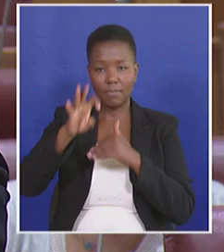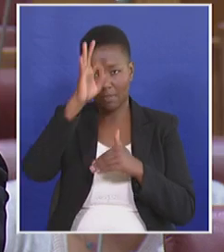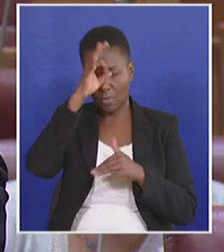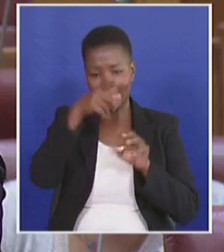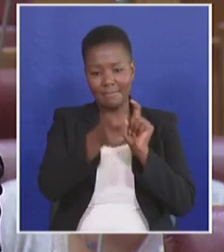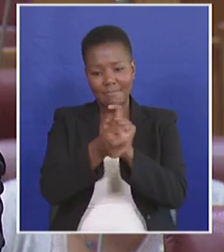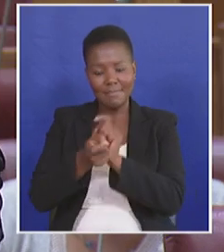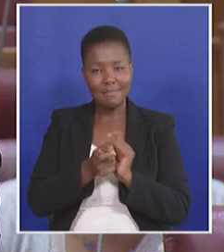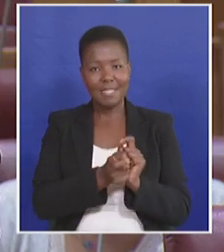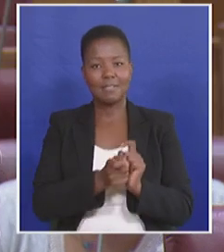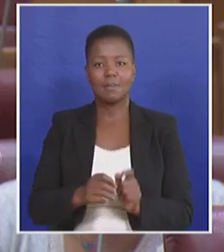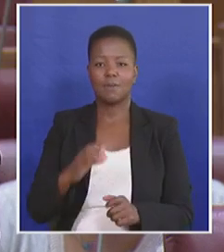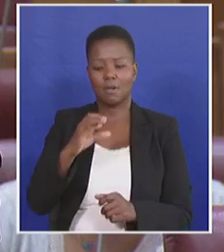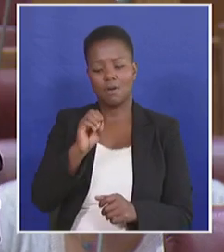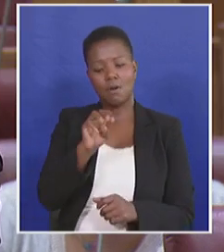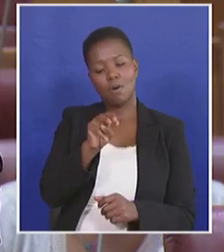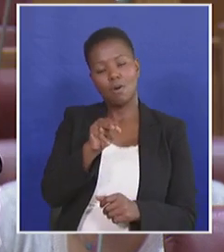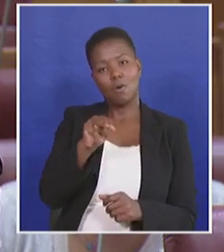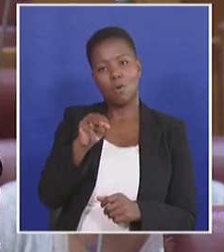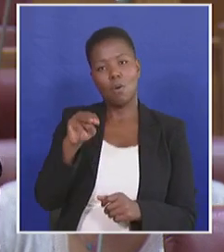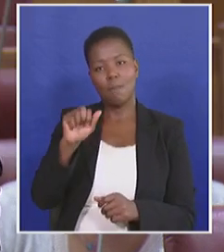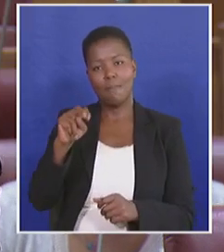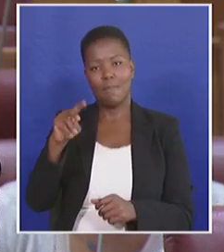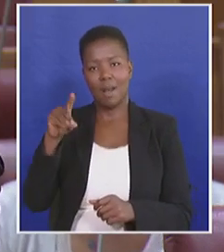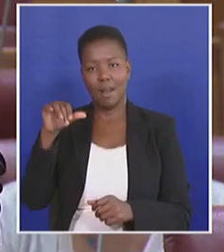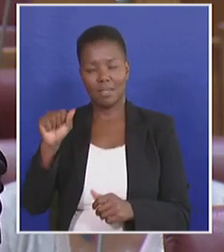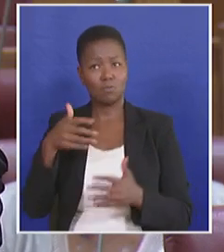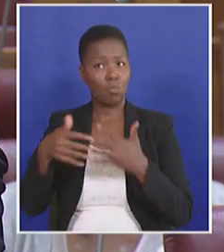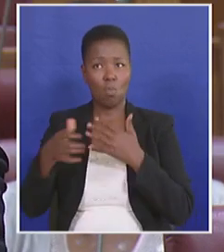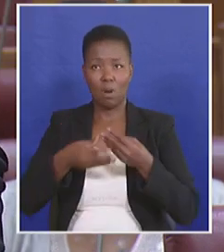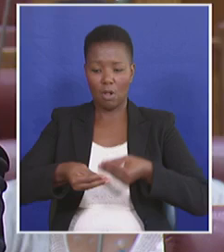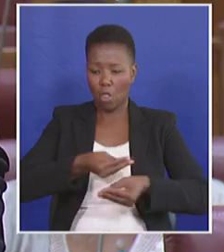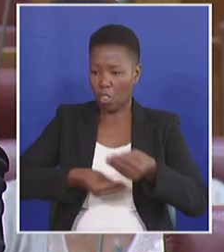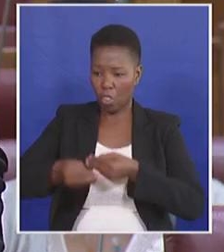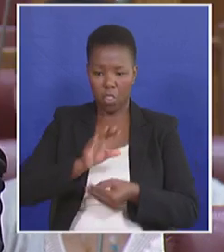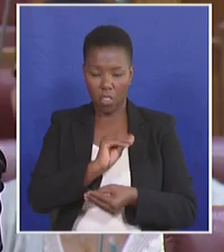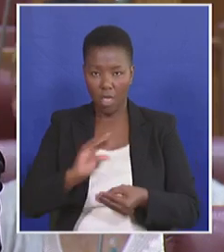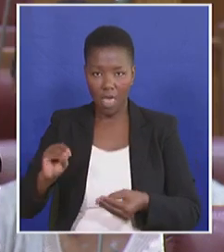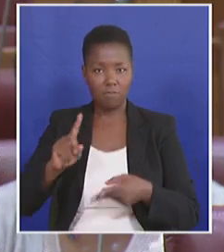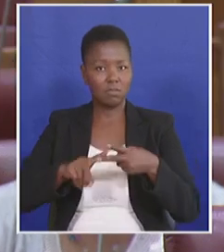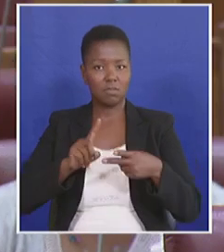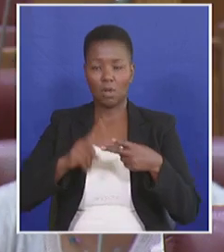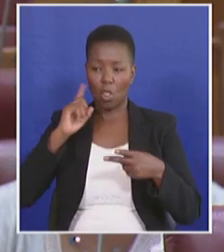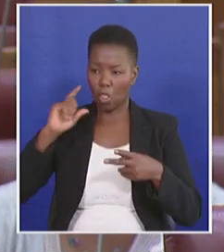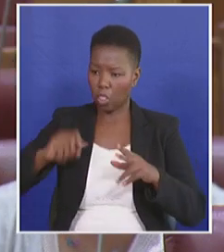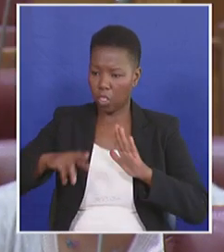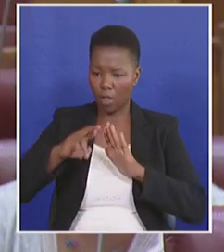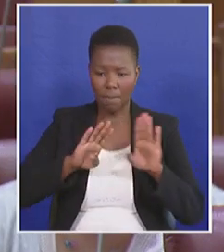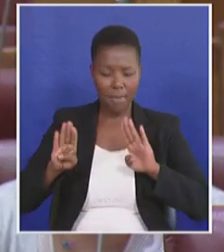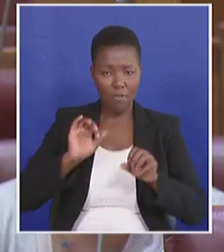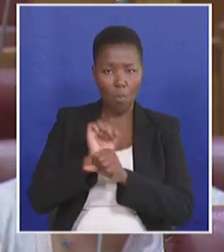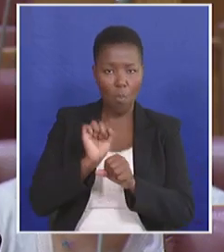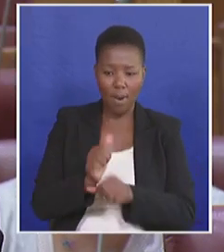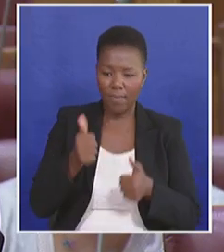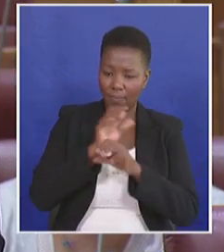all levels on the issues of corruption, misconduct, and the significance of delivering a professional